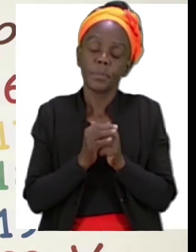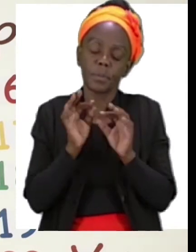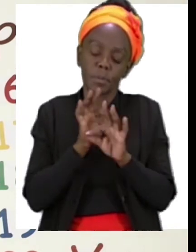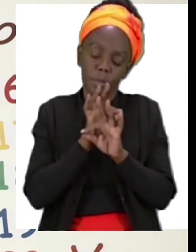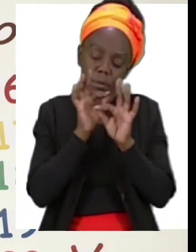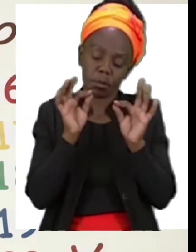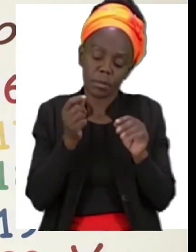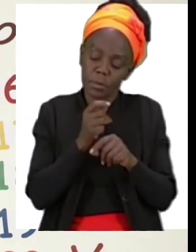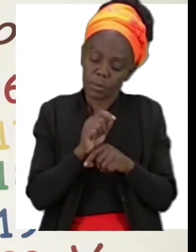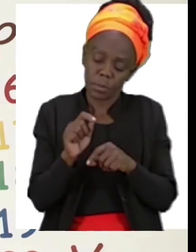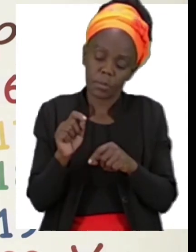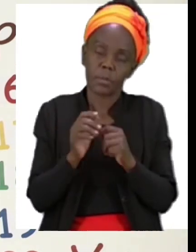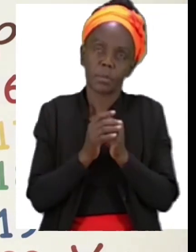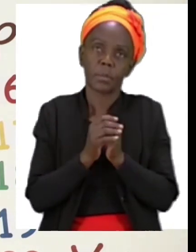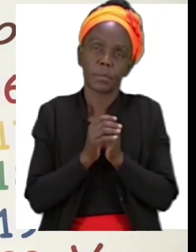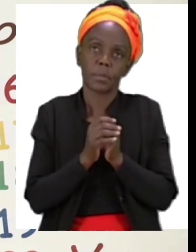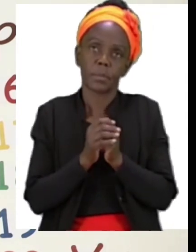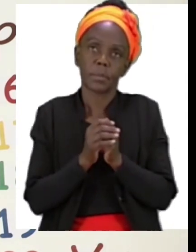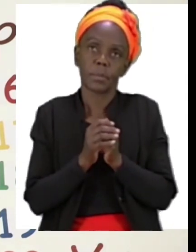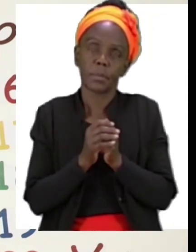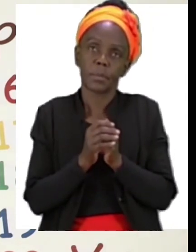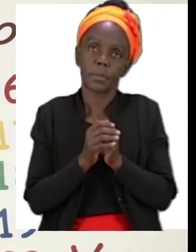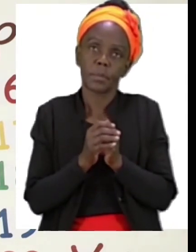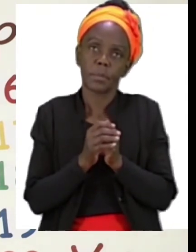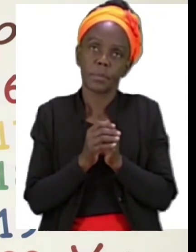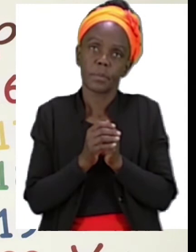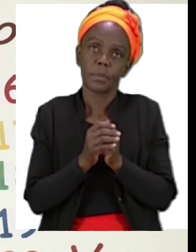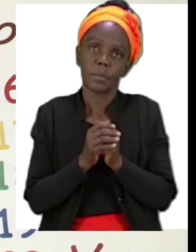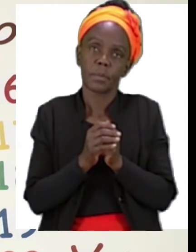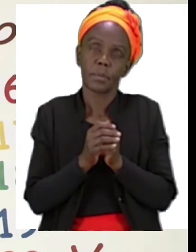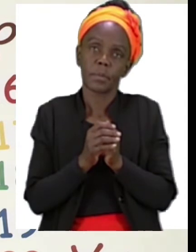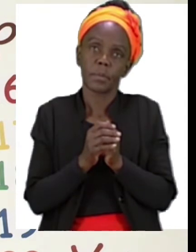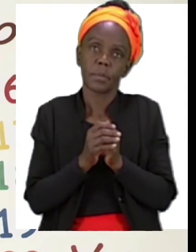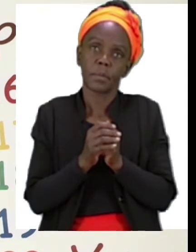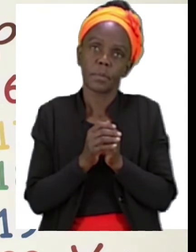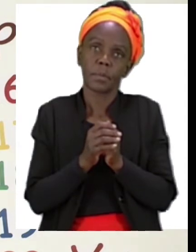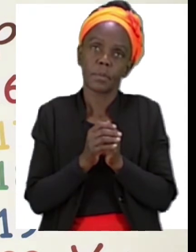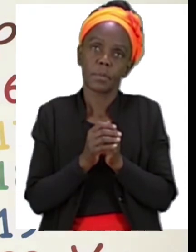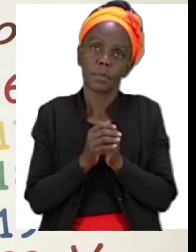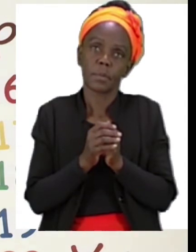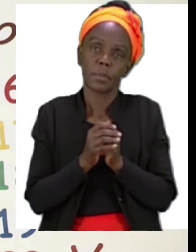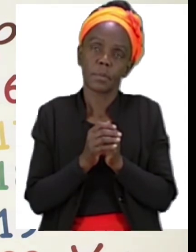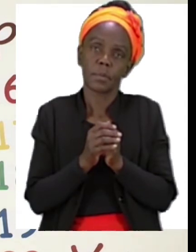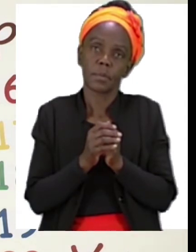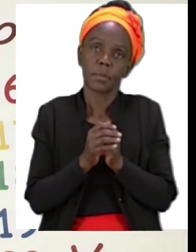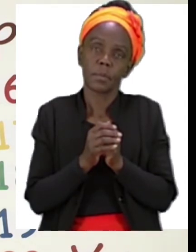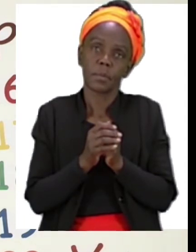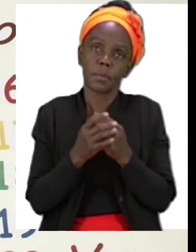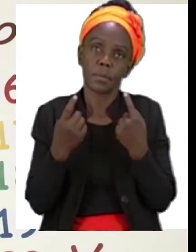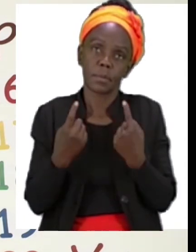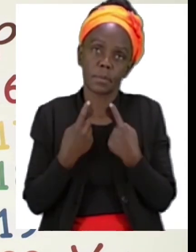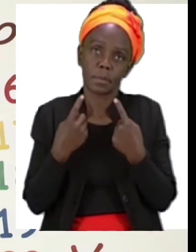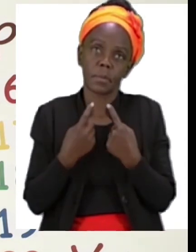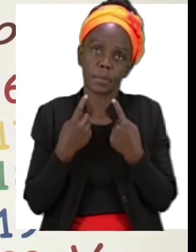your teacher very clearly. We like to play, and then